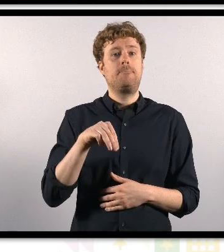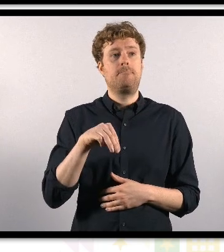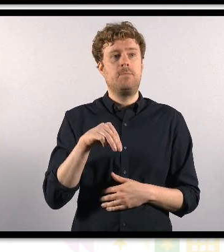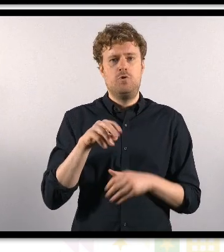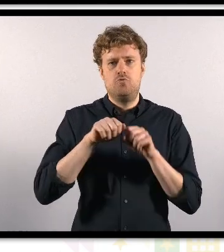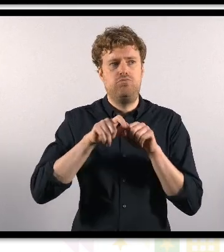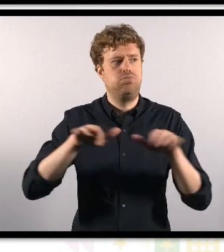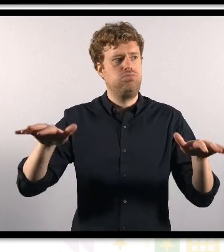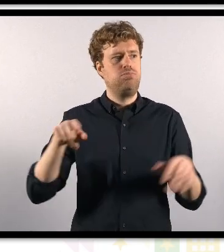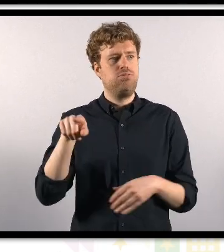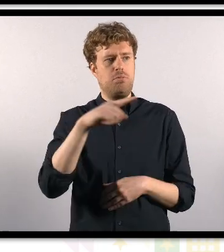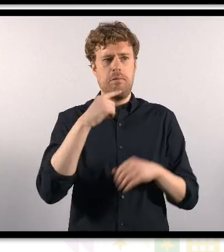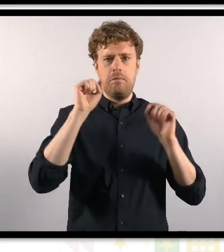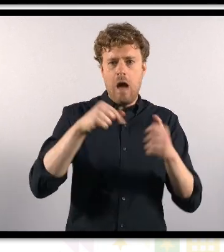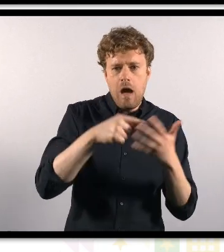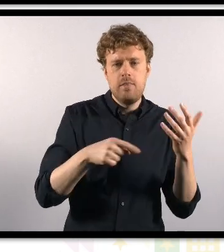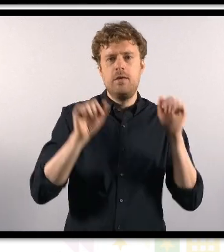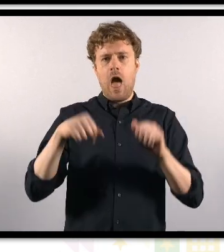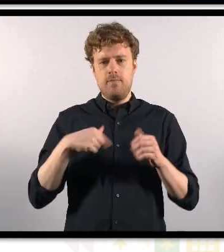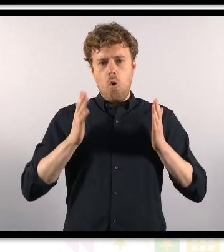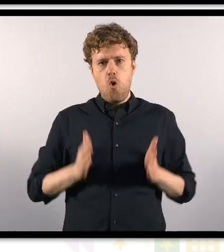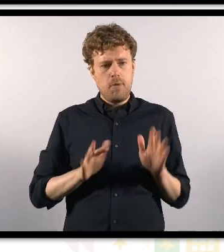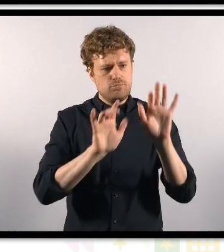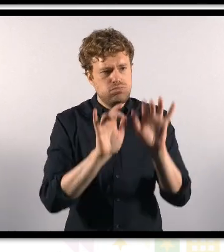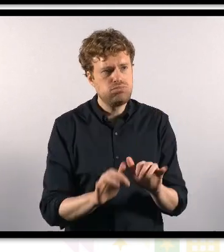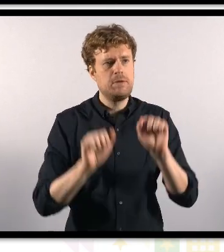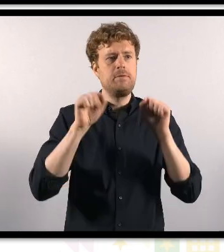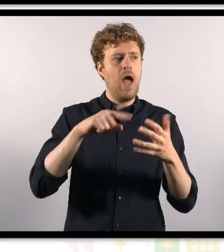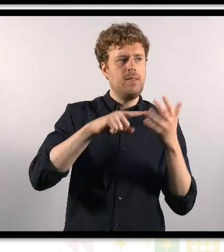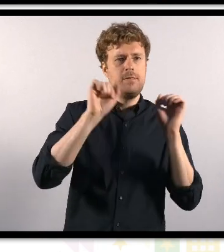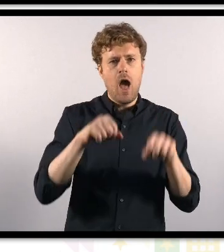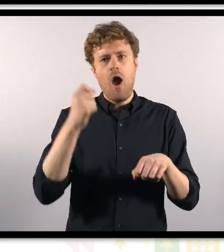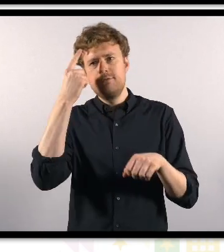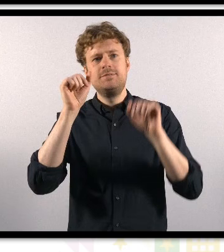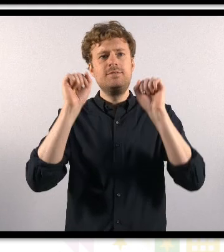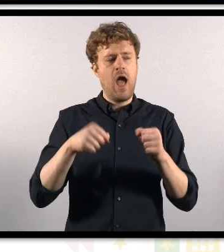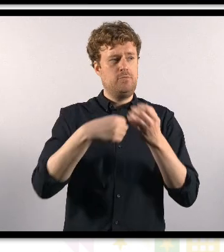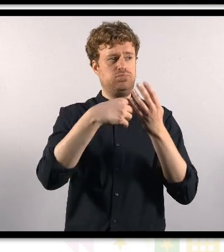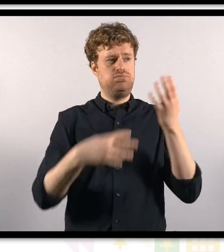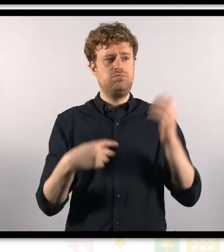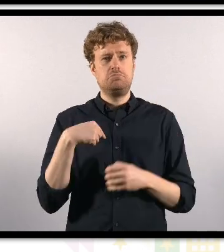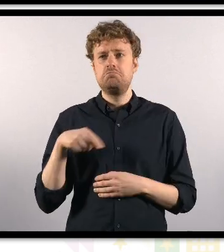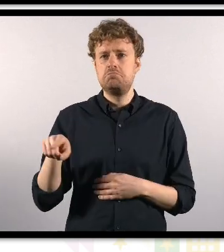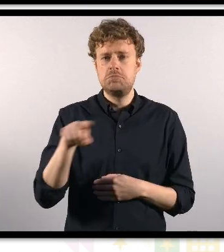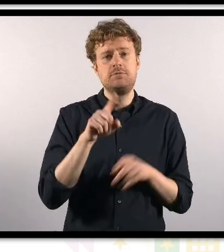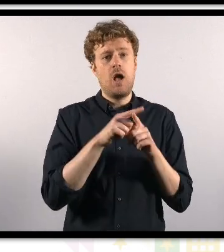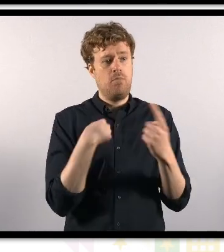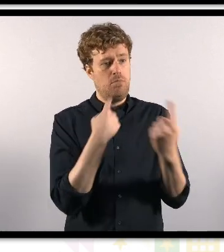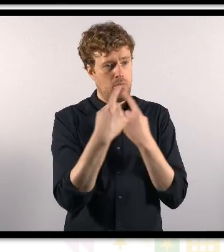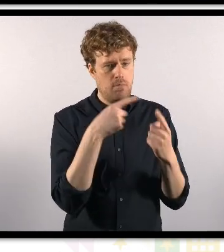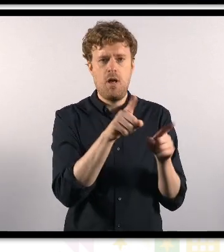When I first got my hands on ChatGPT, I asked it, go rewrite the Prometheus postings index to use roaring bitmaps. I